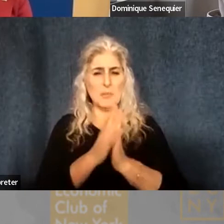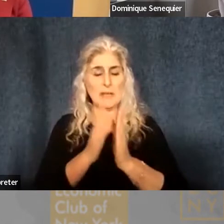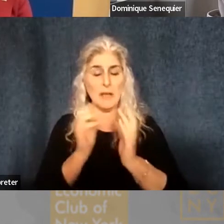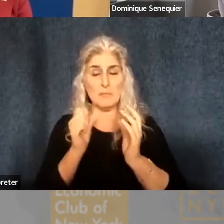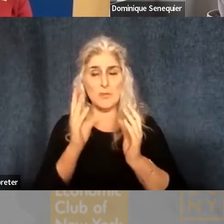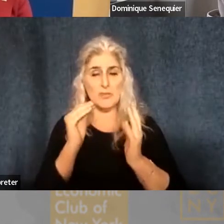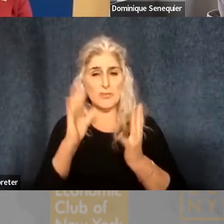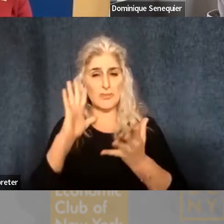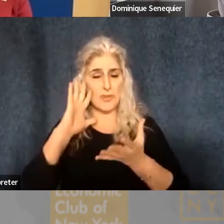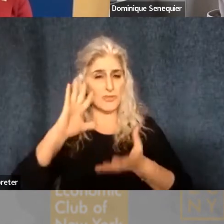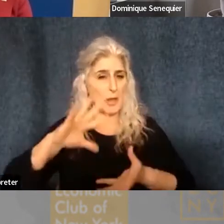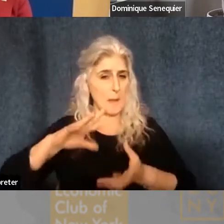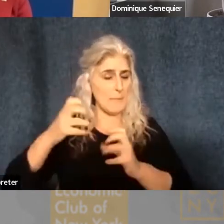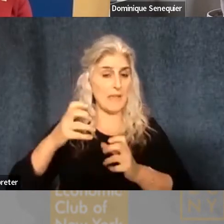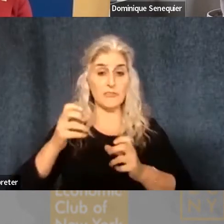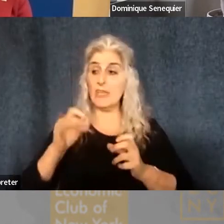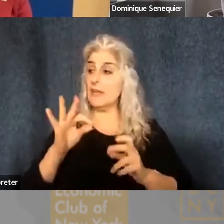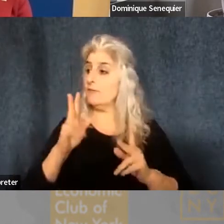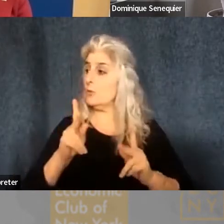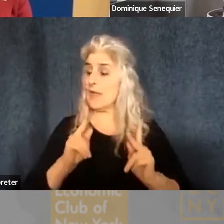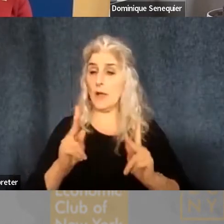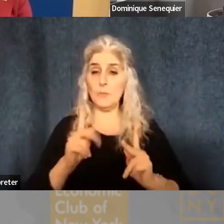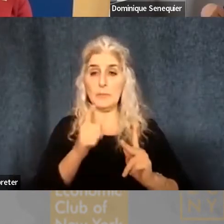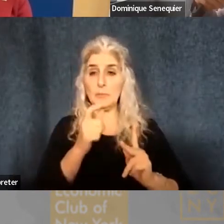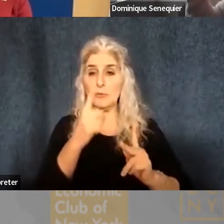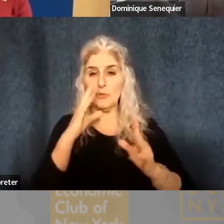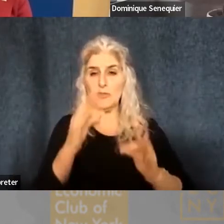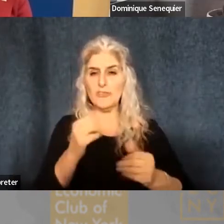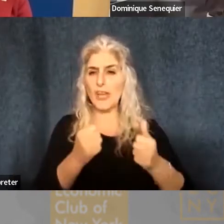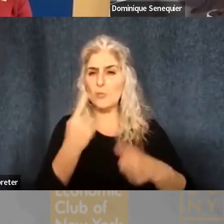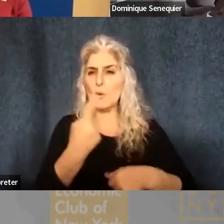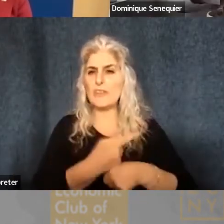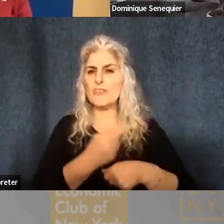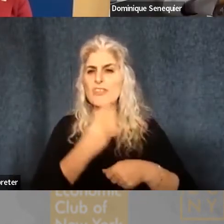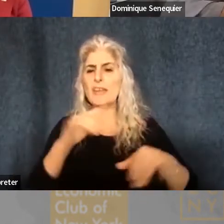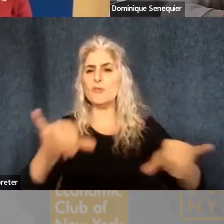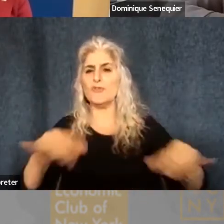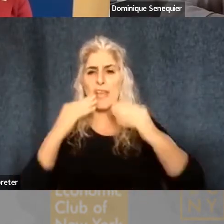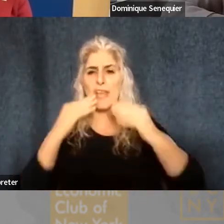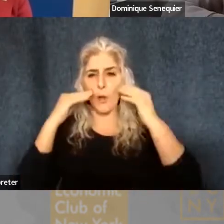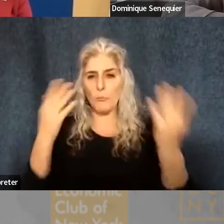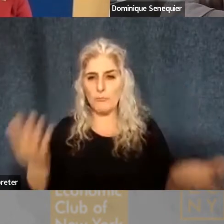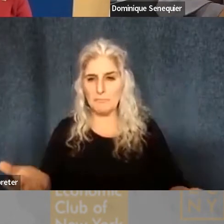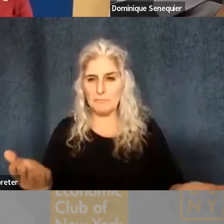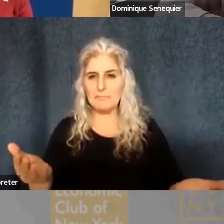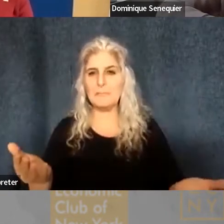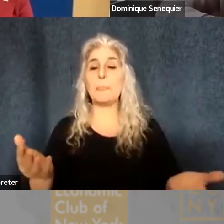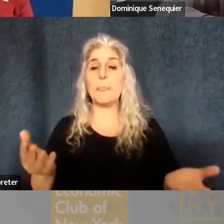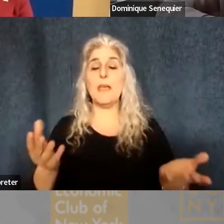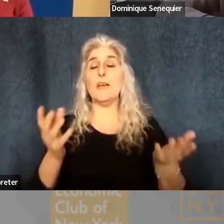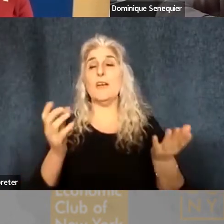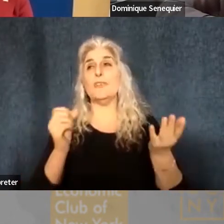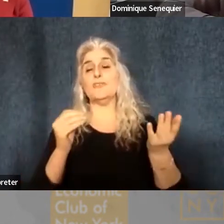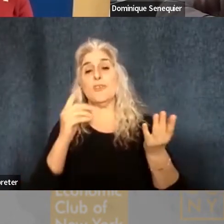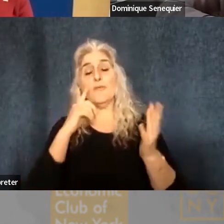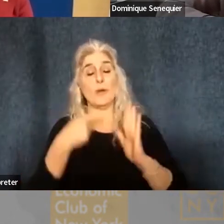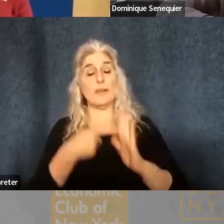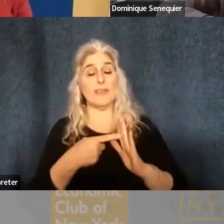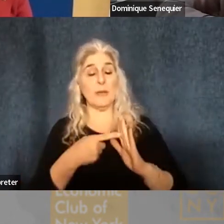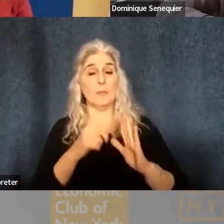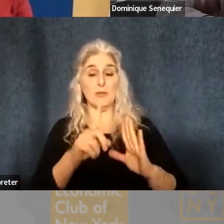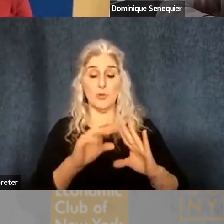leave everyone decide what day, okay? So this new organization, let's say, future